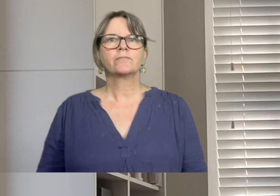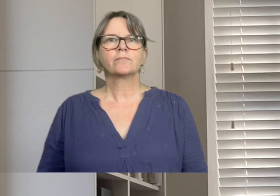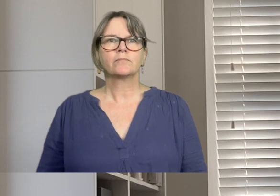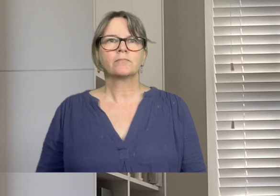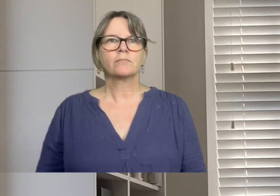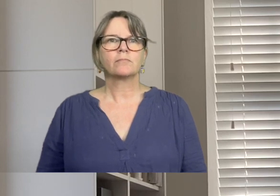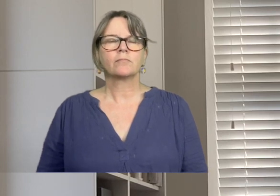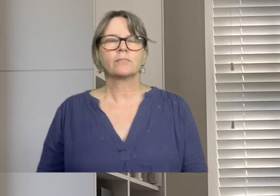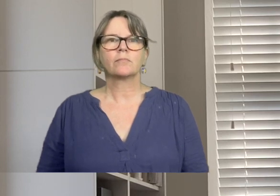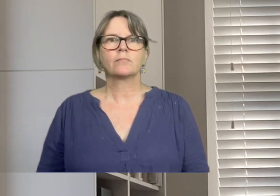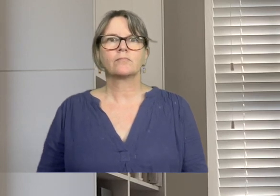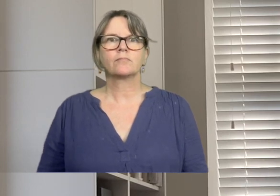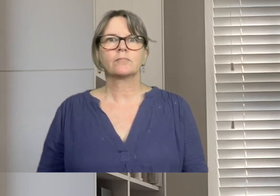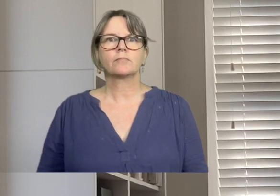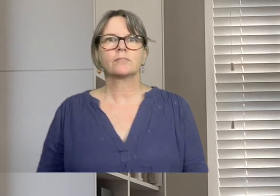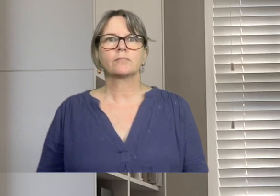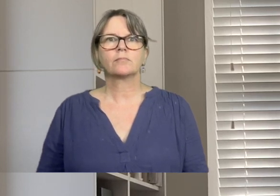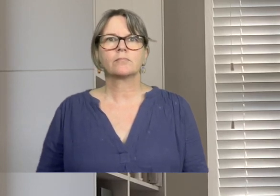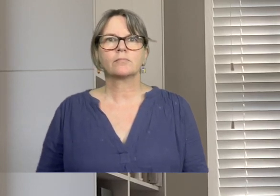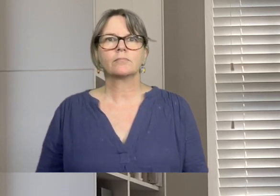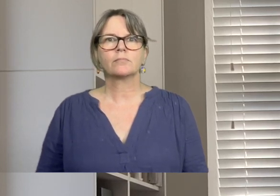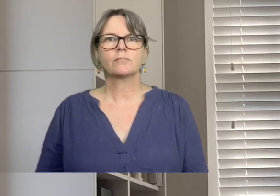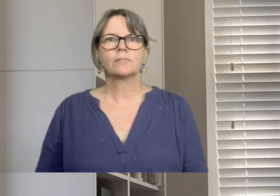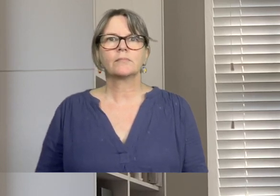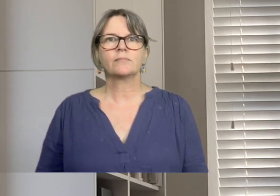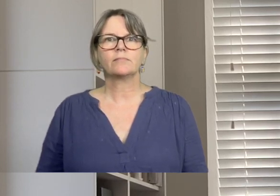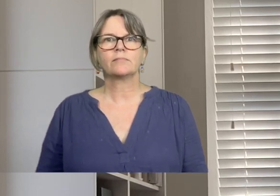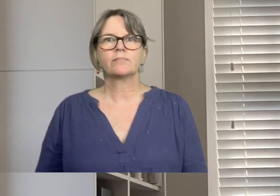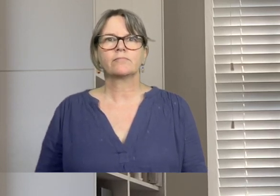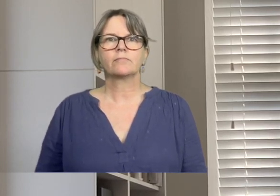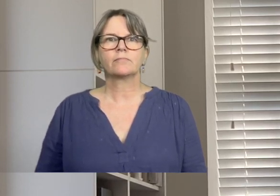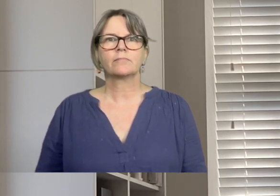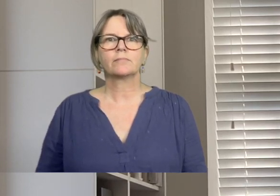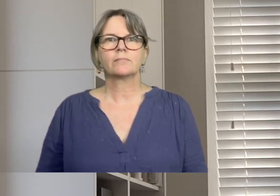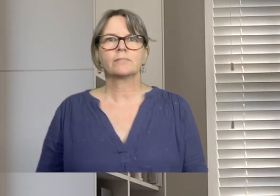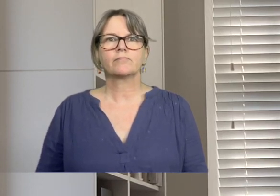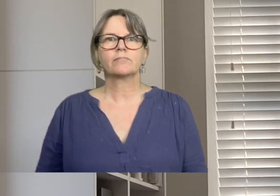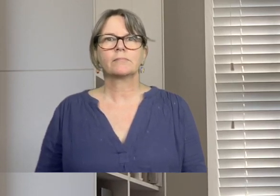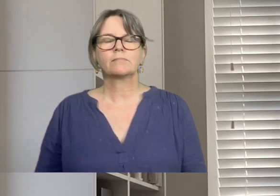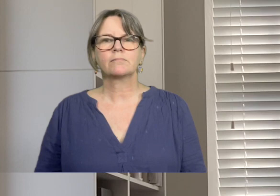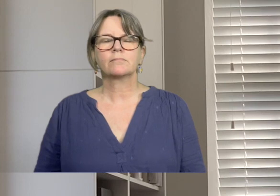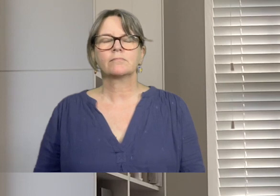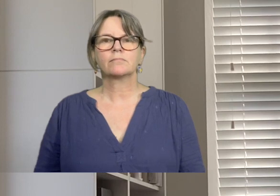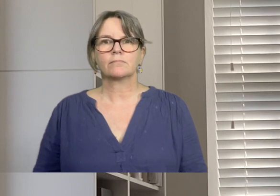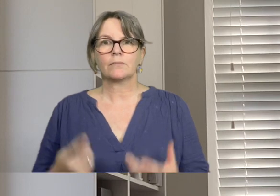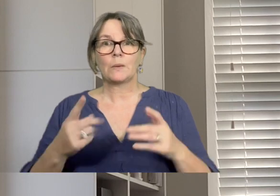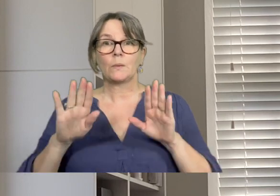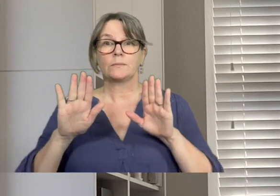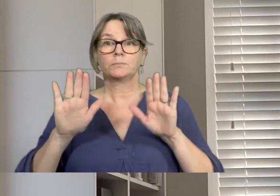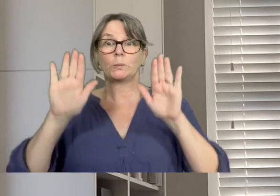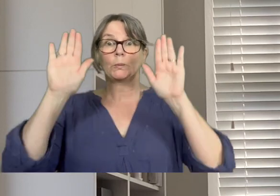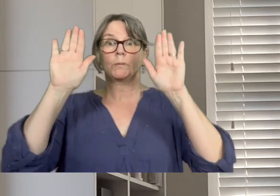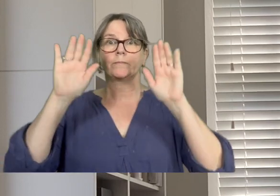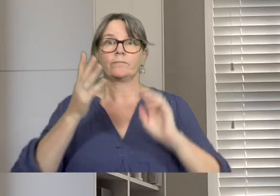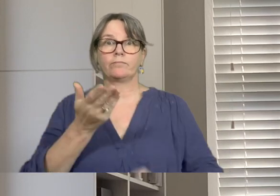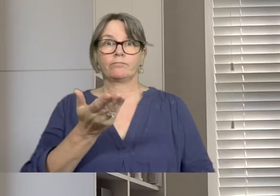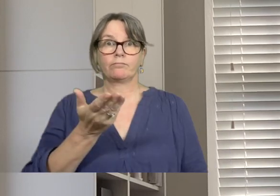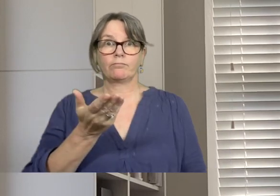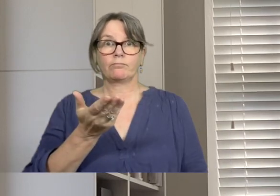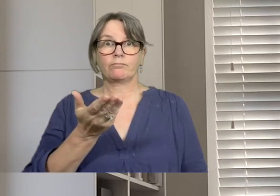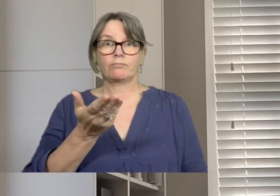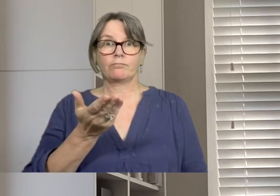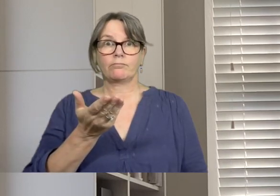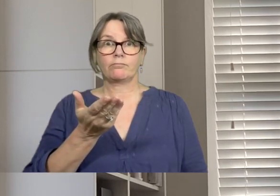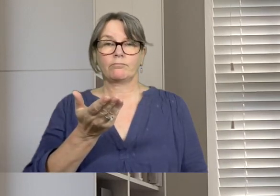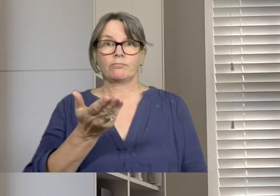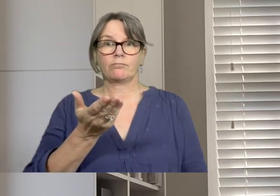got hamstrings working, we've got hip flexors working. What we're trying to do is switch that off. So at the body, we reach those fingers to the